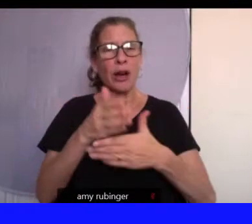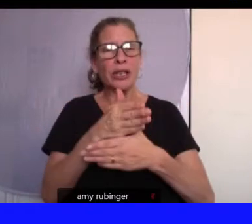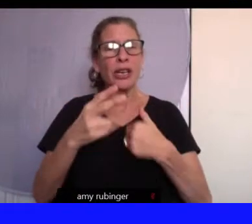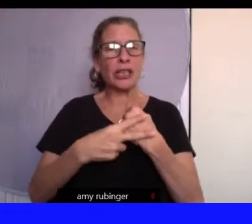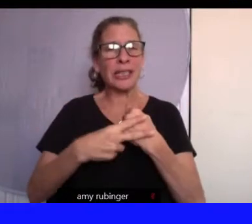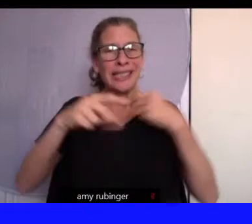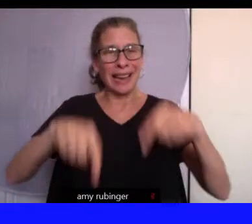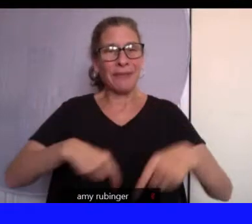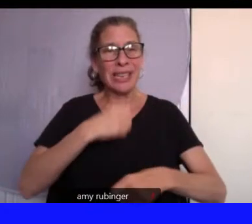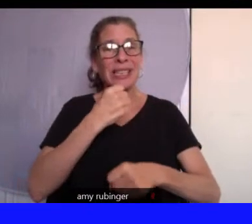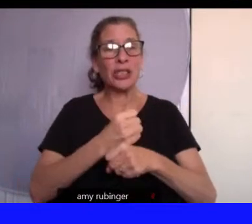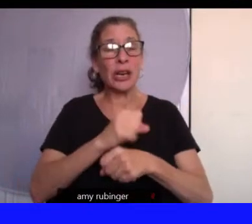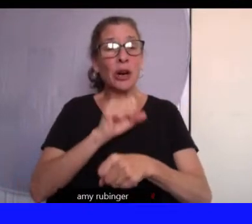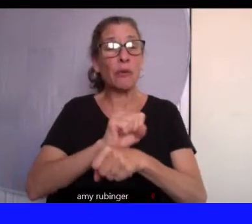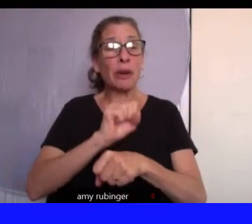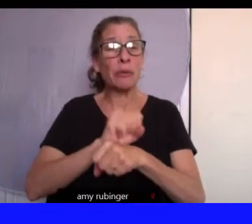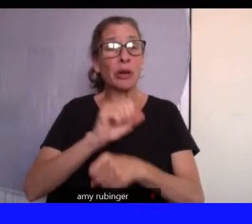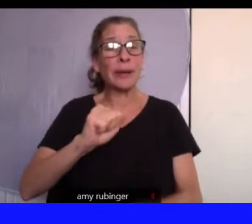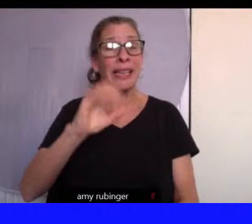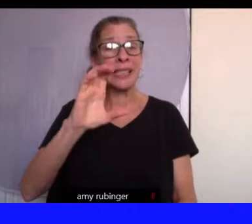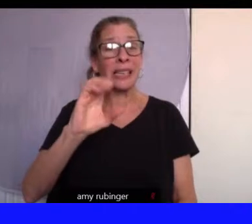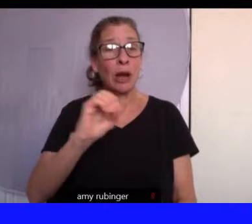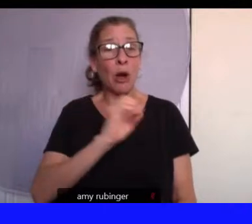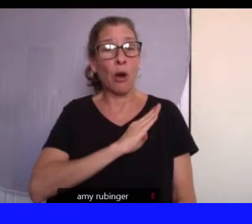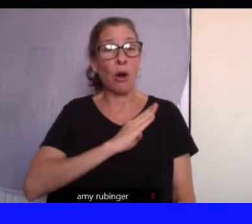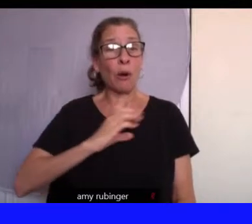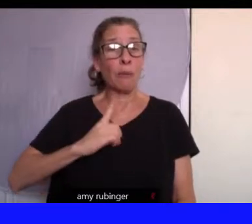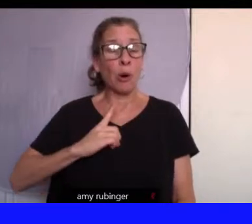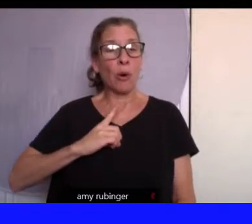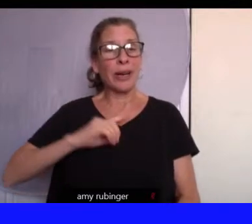through our plans for the future. So next slide.